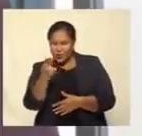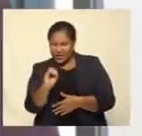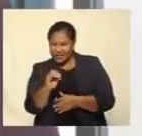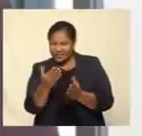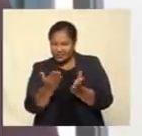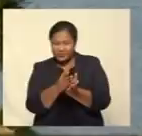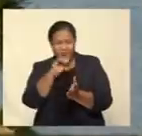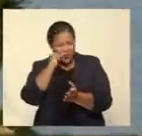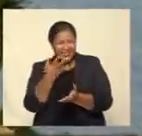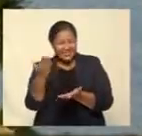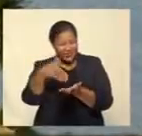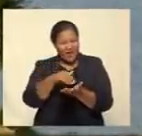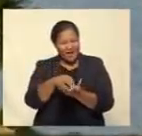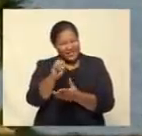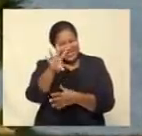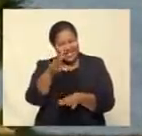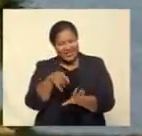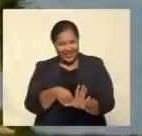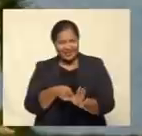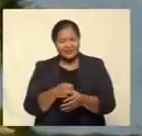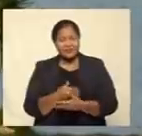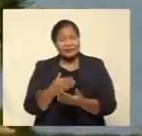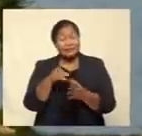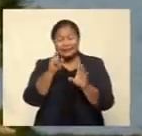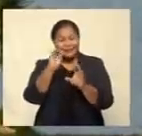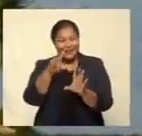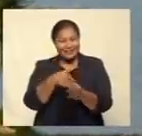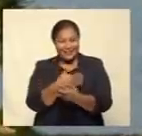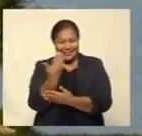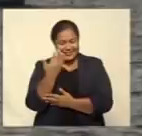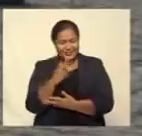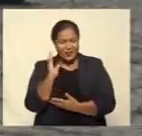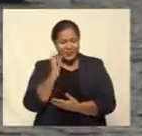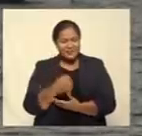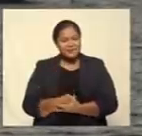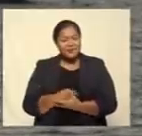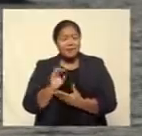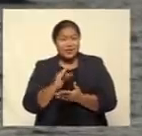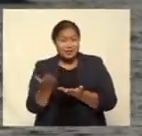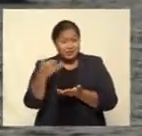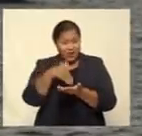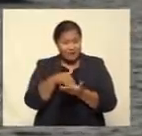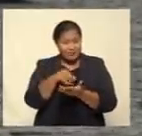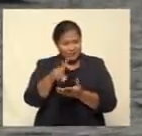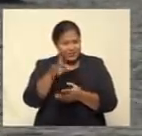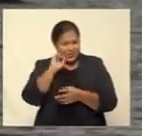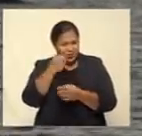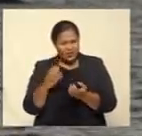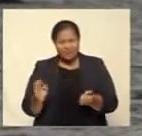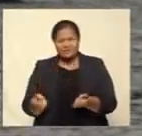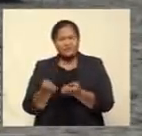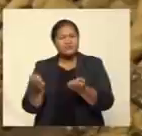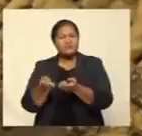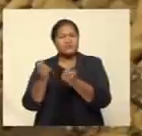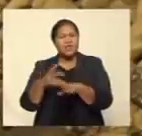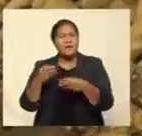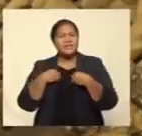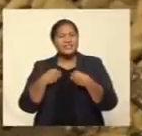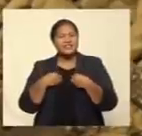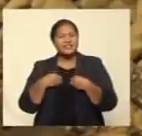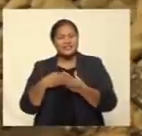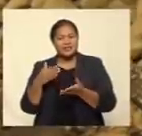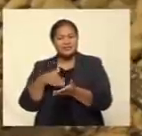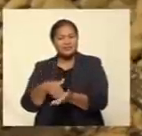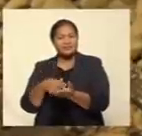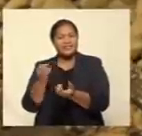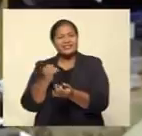about 10 days. The social-economic impact of the arrival of these yachts will extend across businesses and communities in